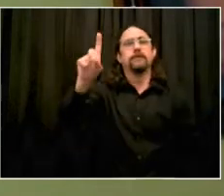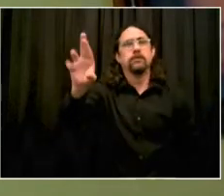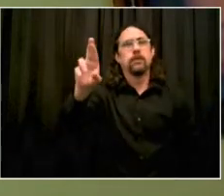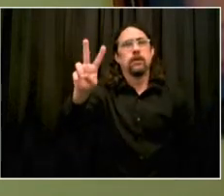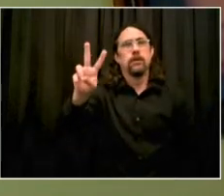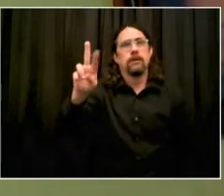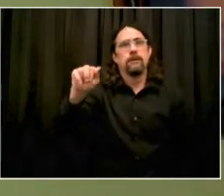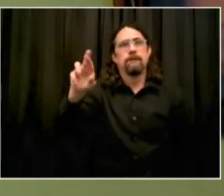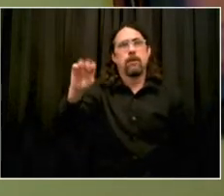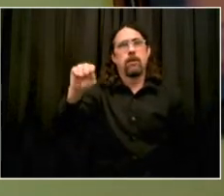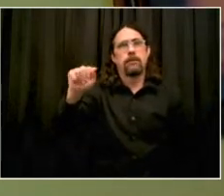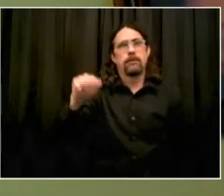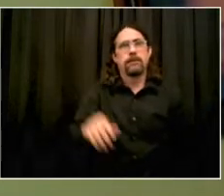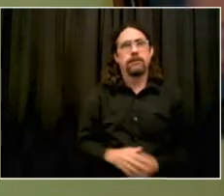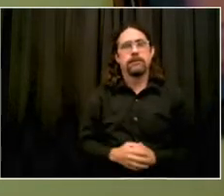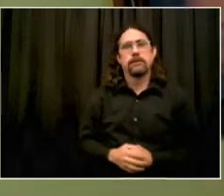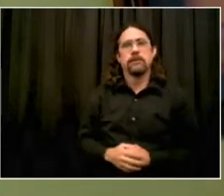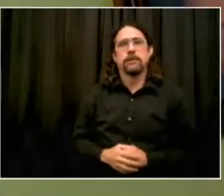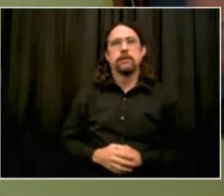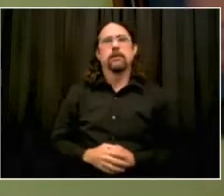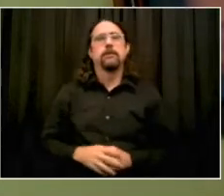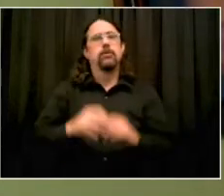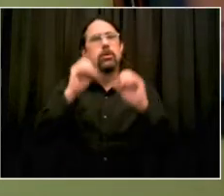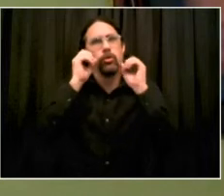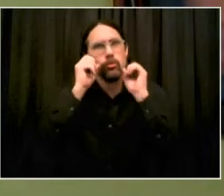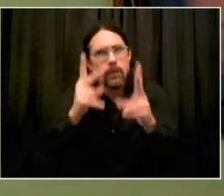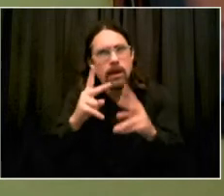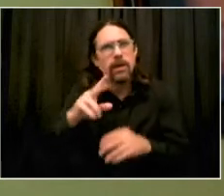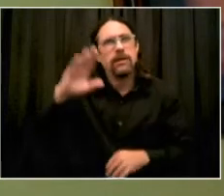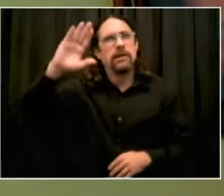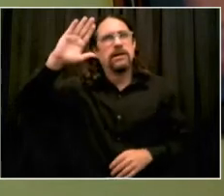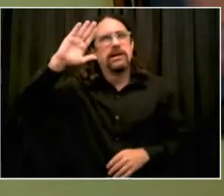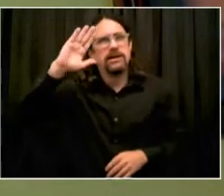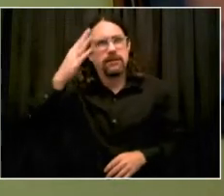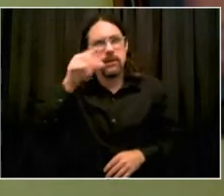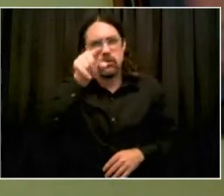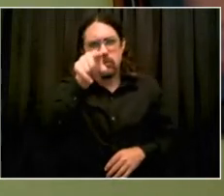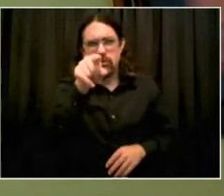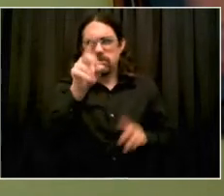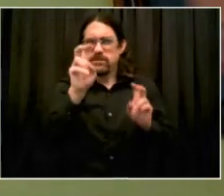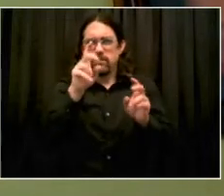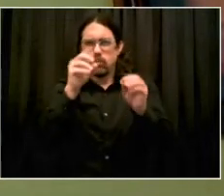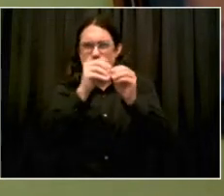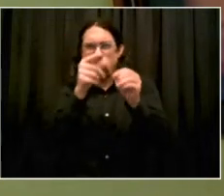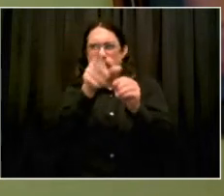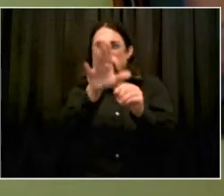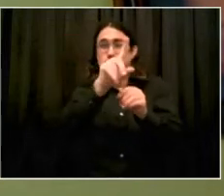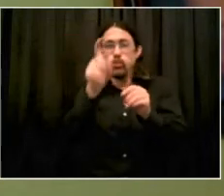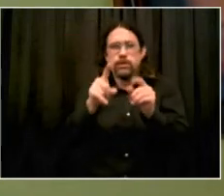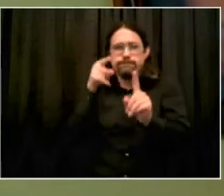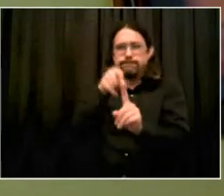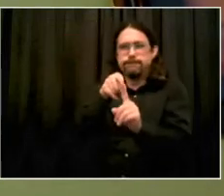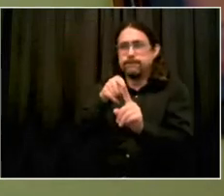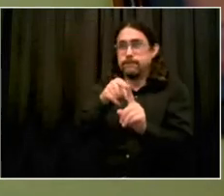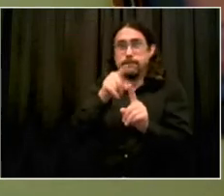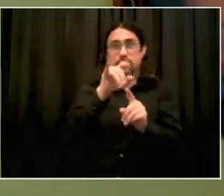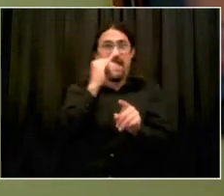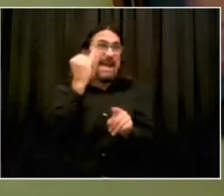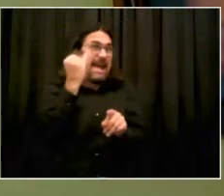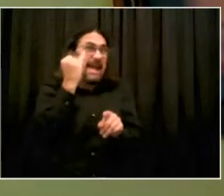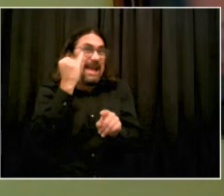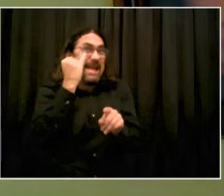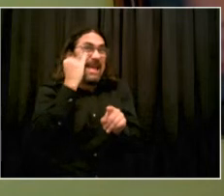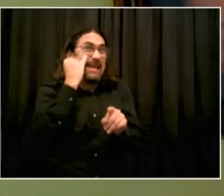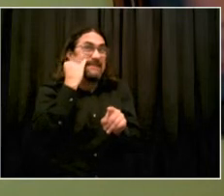now. Related to that question, I think the mayor covered it exactly. What you would want to see is you would want to see that the rate